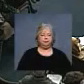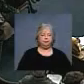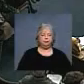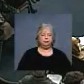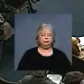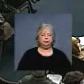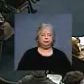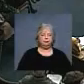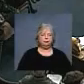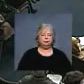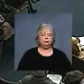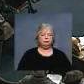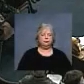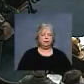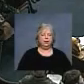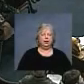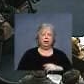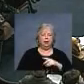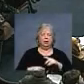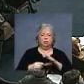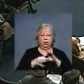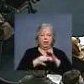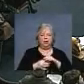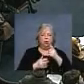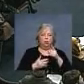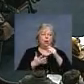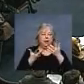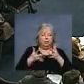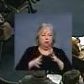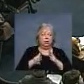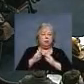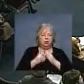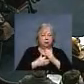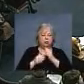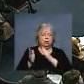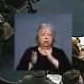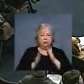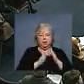Right, it's about the one that's been through the Planning Commission.